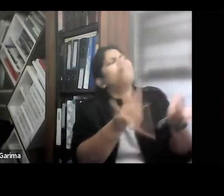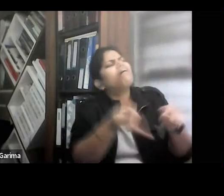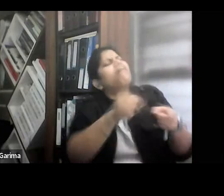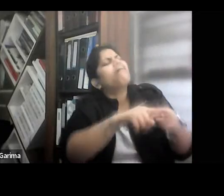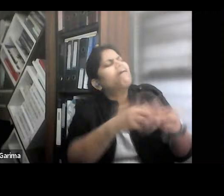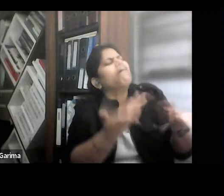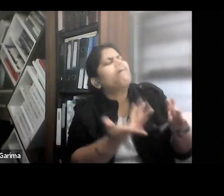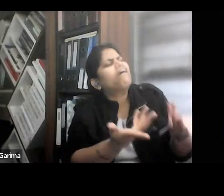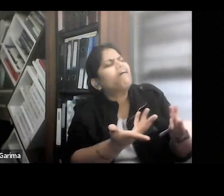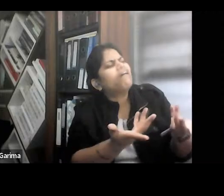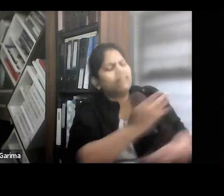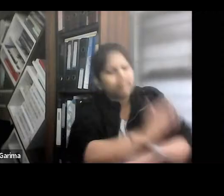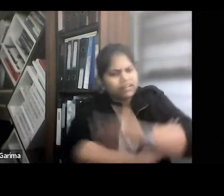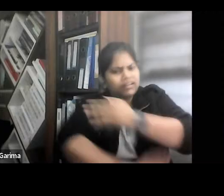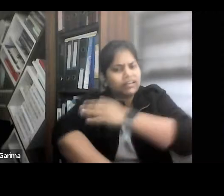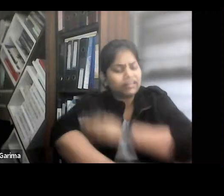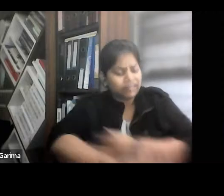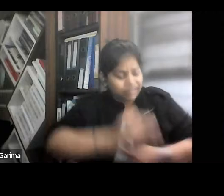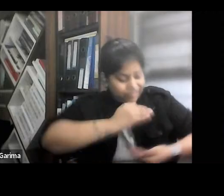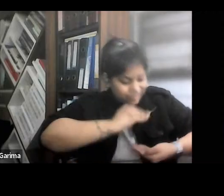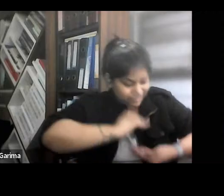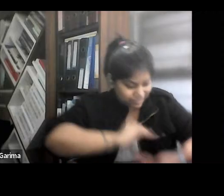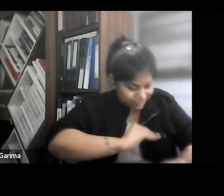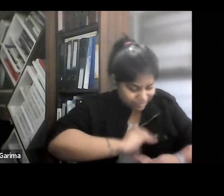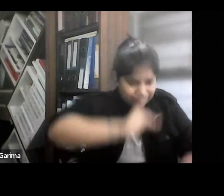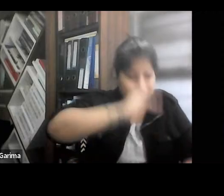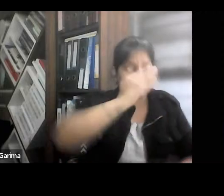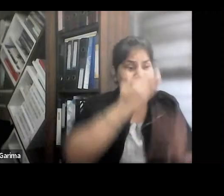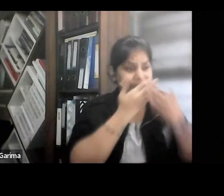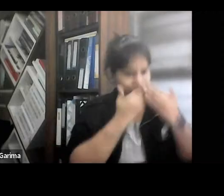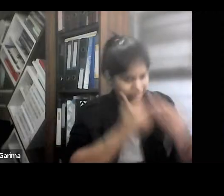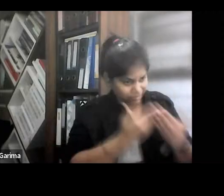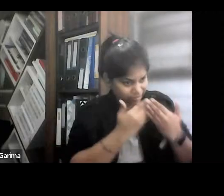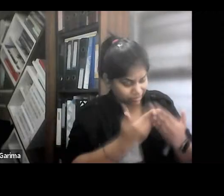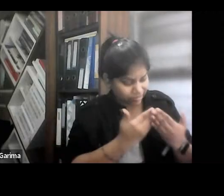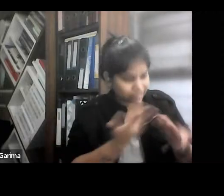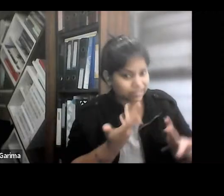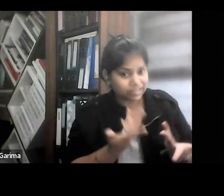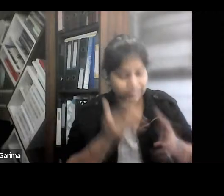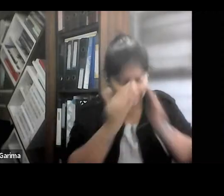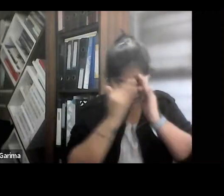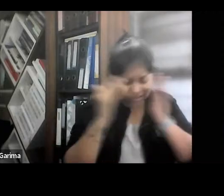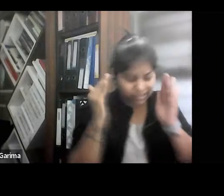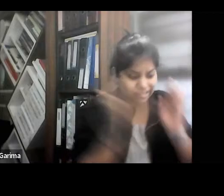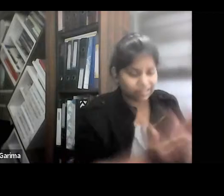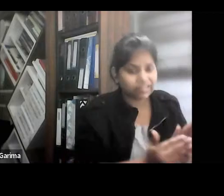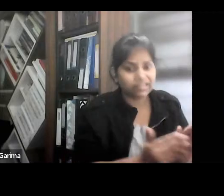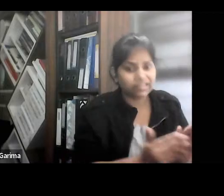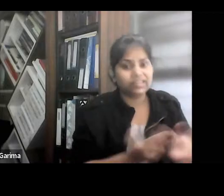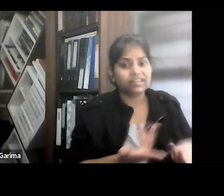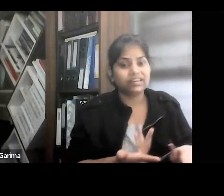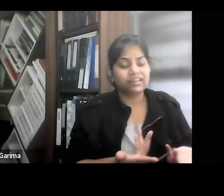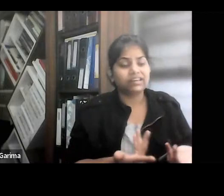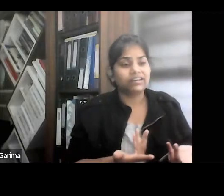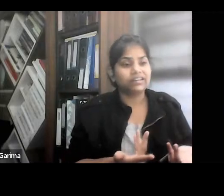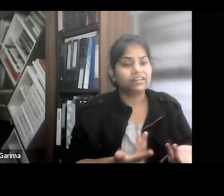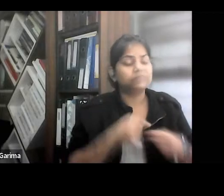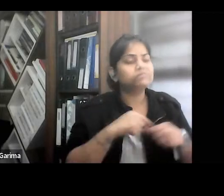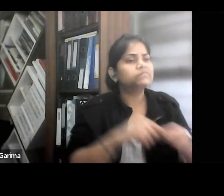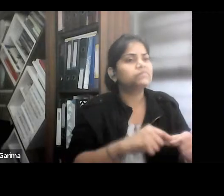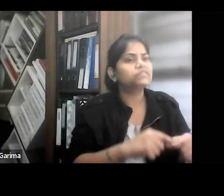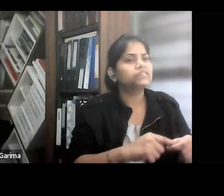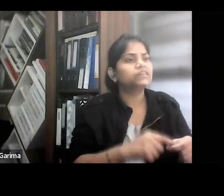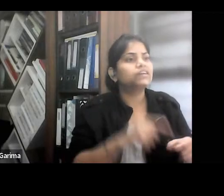Disabled children's childhood studies poses questions like, "What is wrong